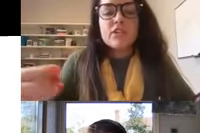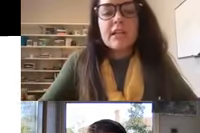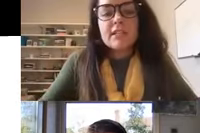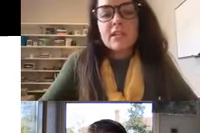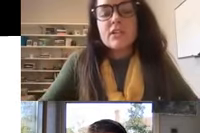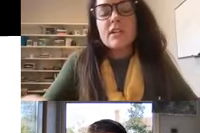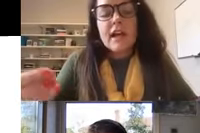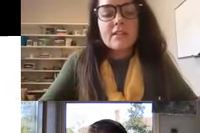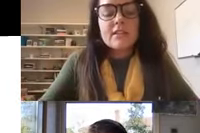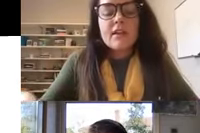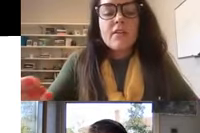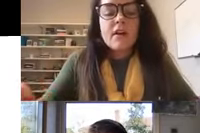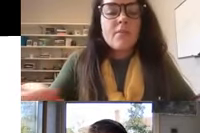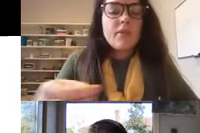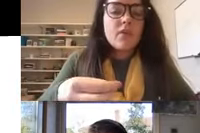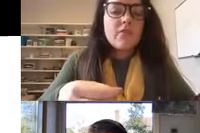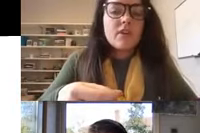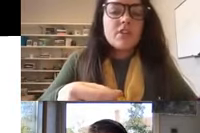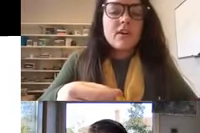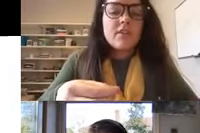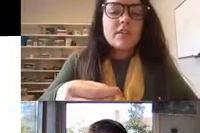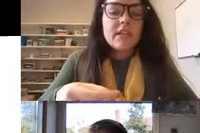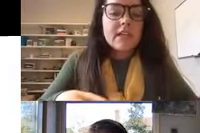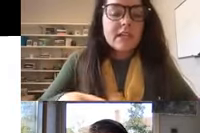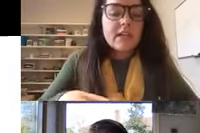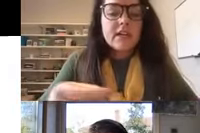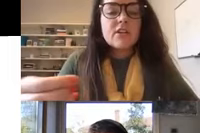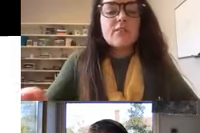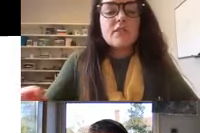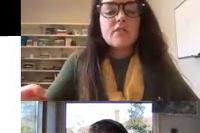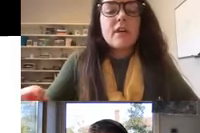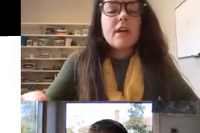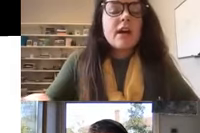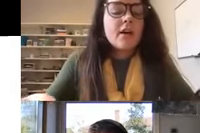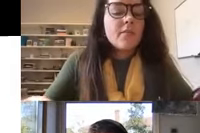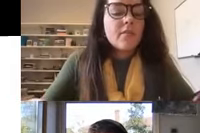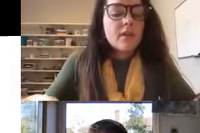of racialization, as the one featured on the slide here in terms of